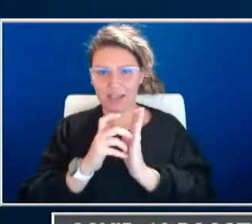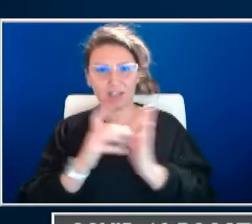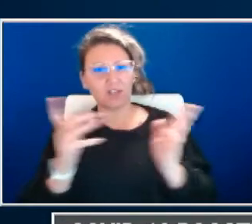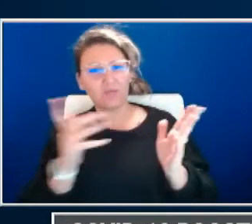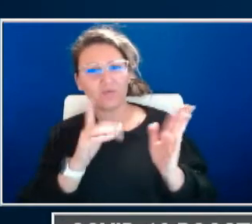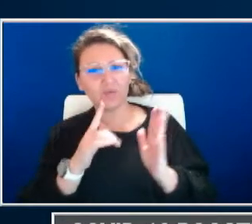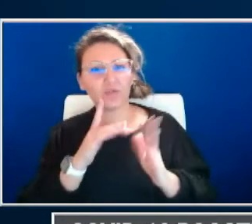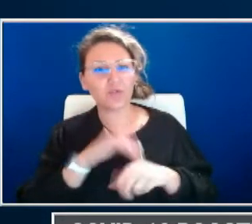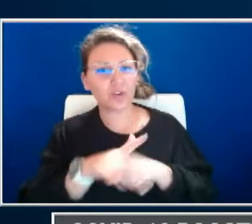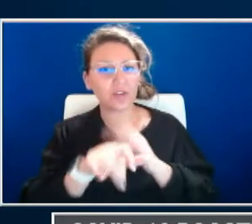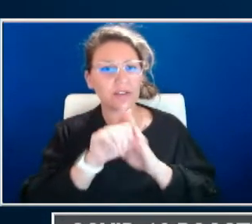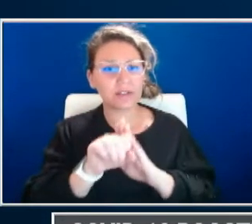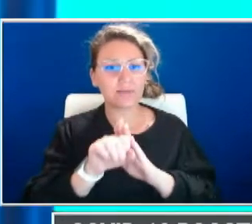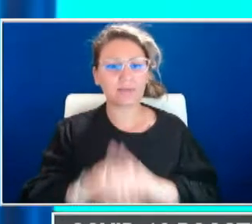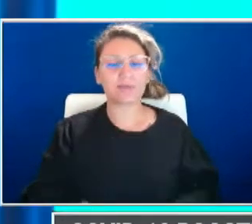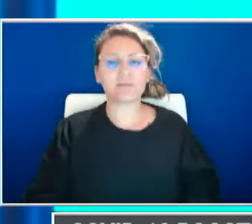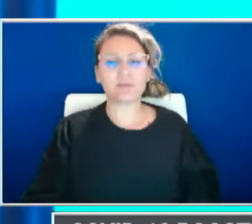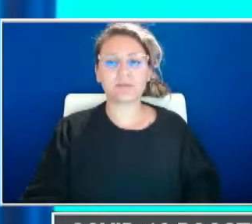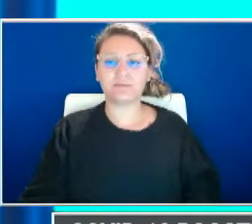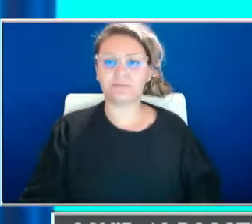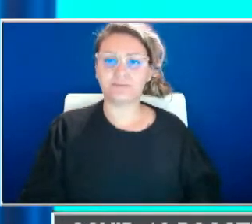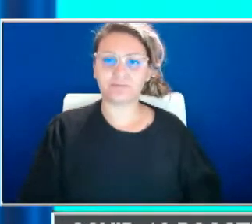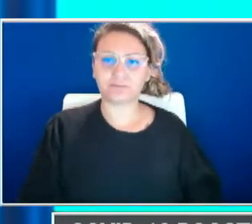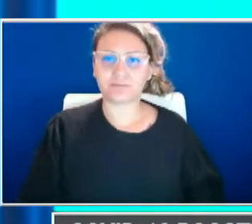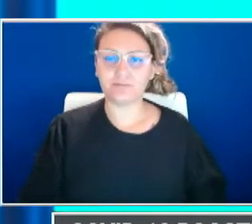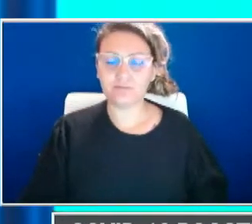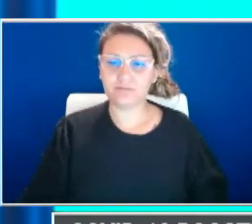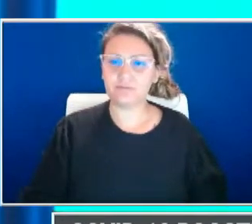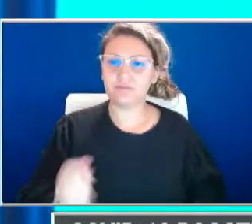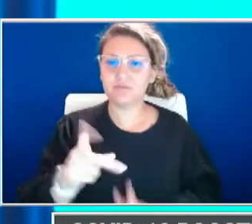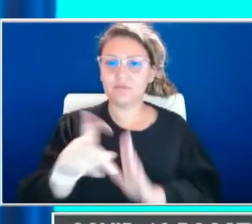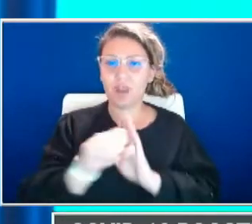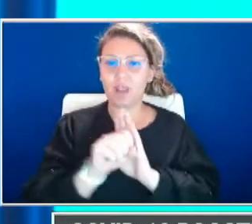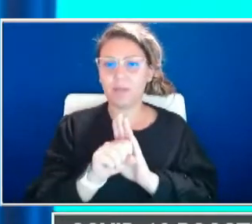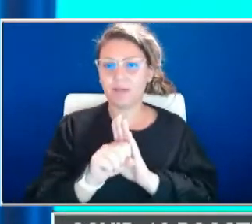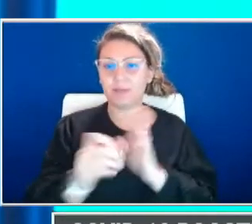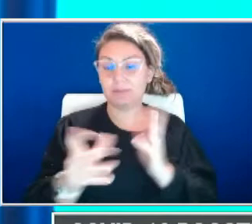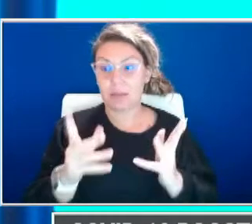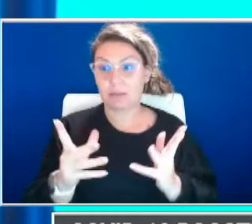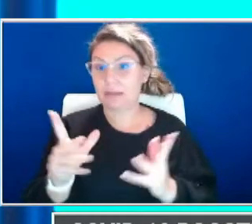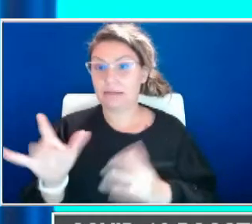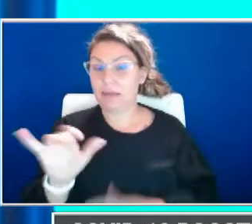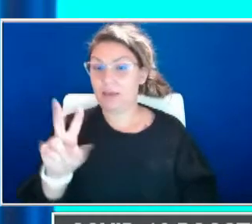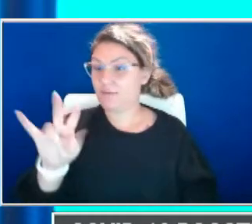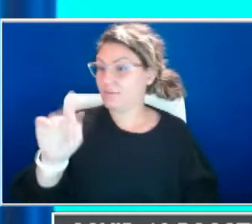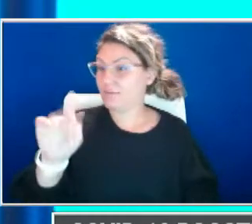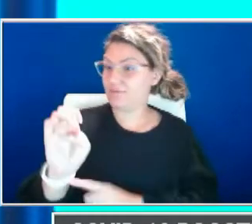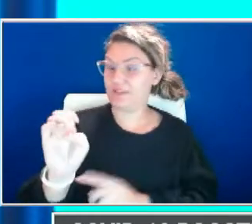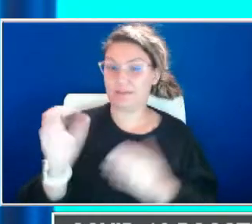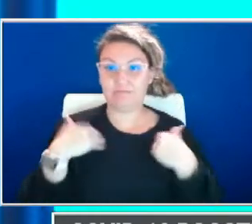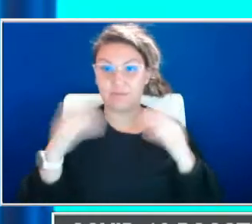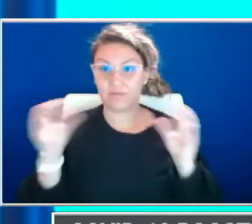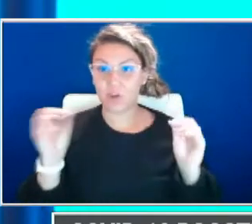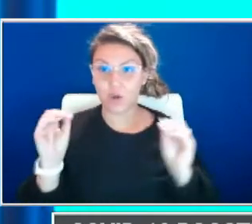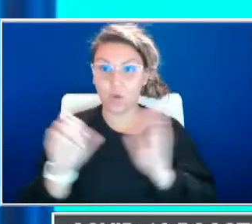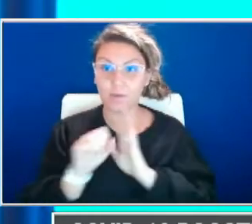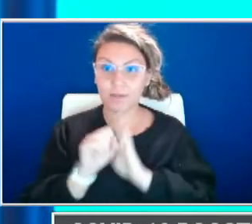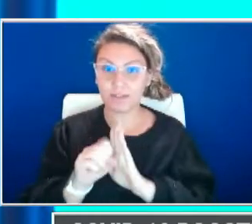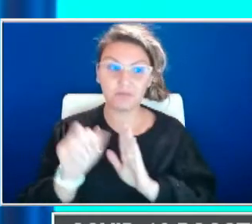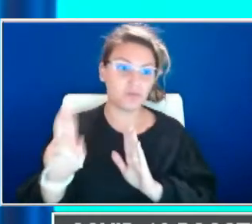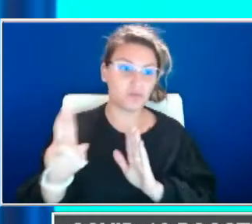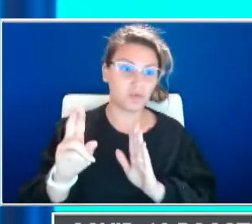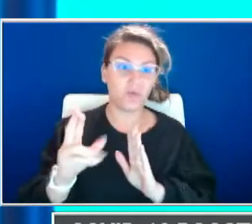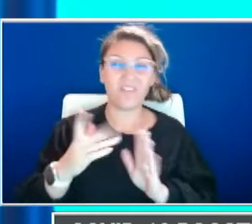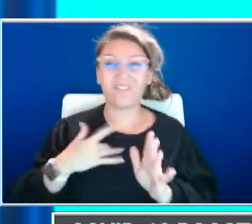for folks? Yeah, so some of the symptoms, so as we said, you may not, like Vince, have any symptoms at all, or you may feel a lump